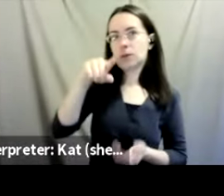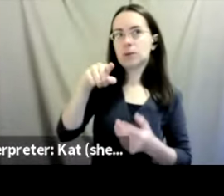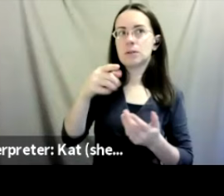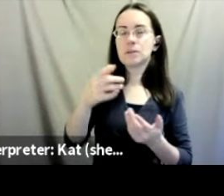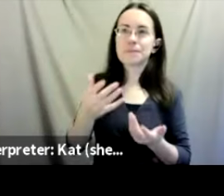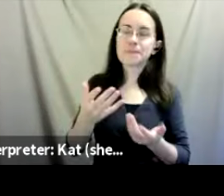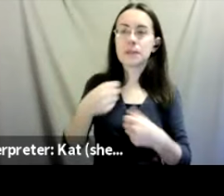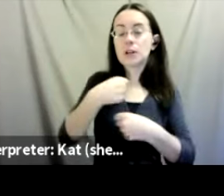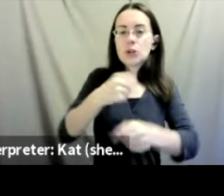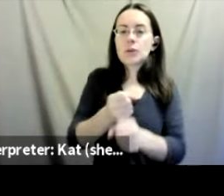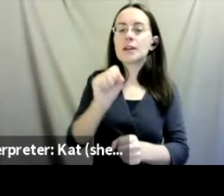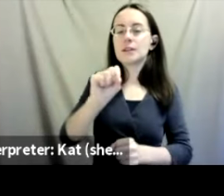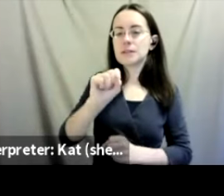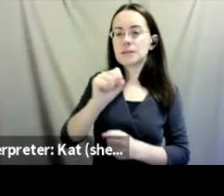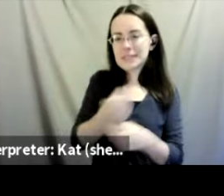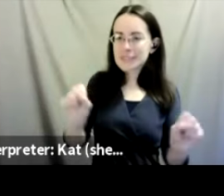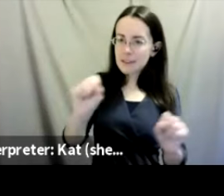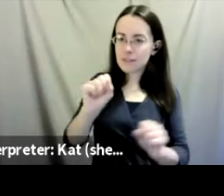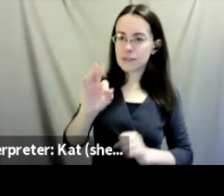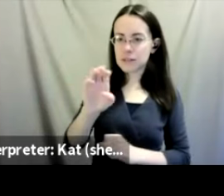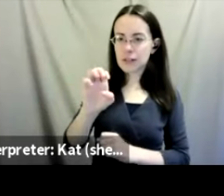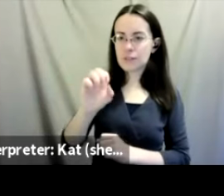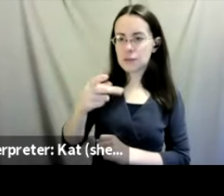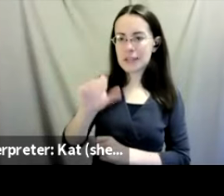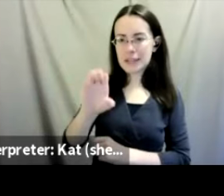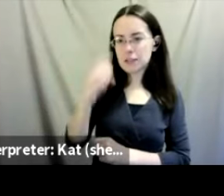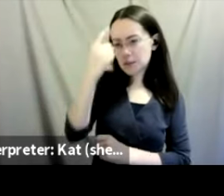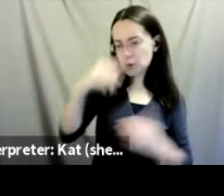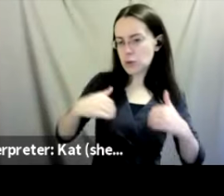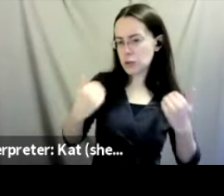youth want to participate in. Yeah.